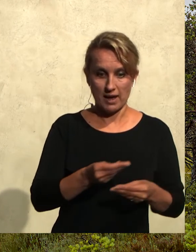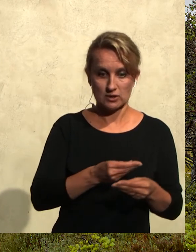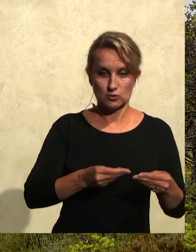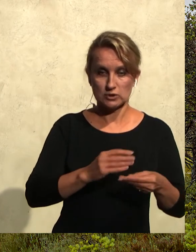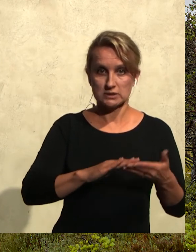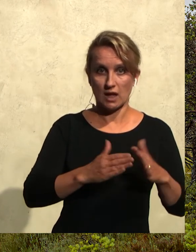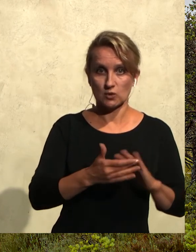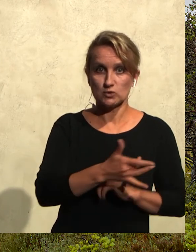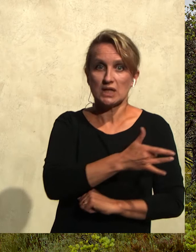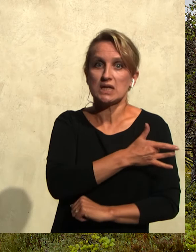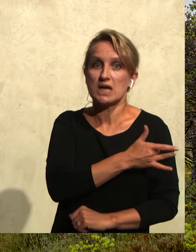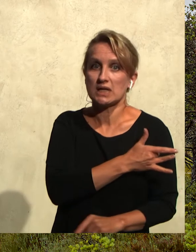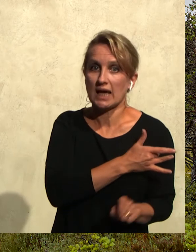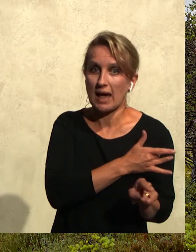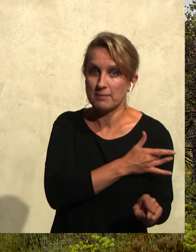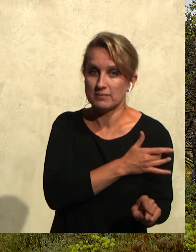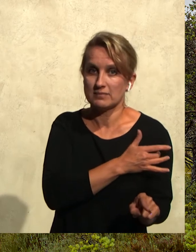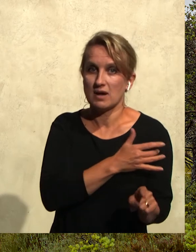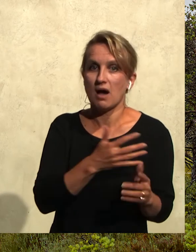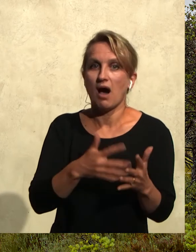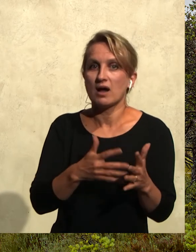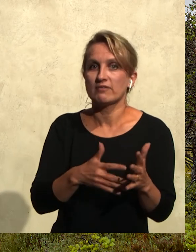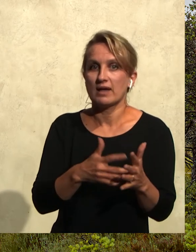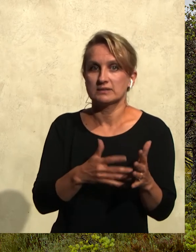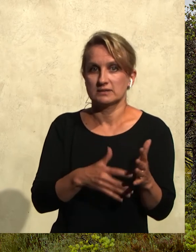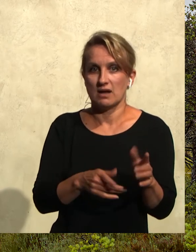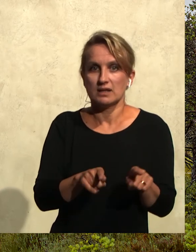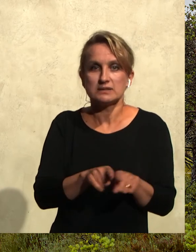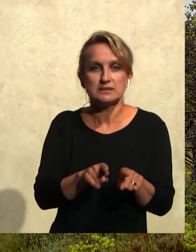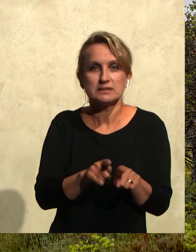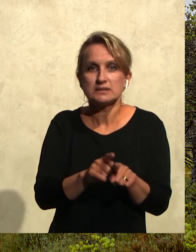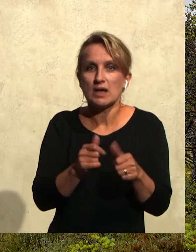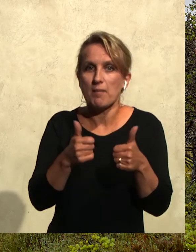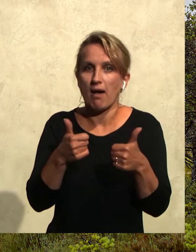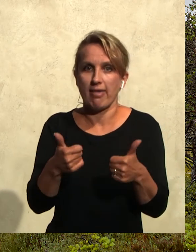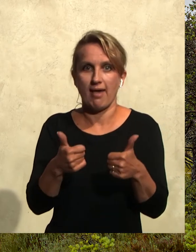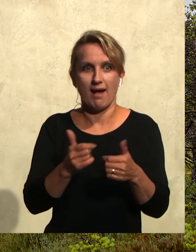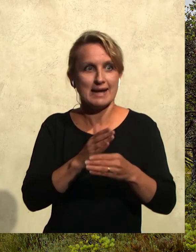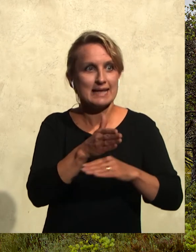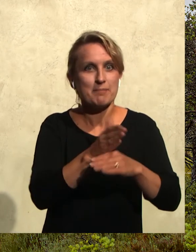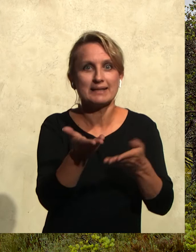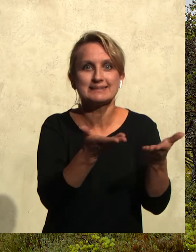maybe restrictions on access to opportunities for education, employment, and so on.